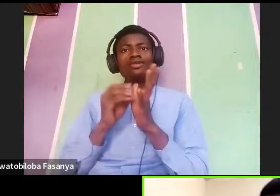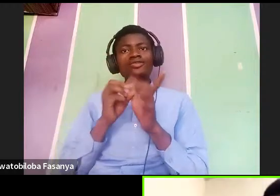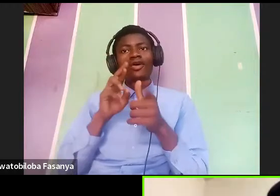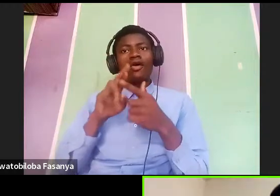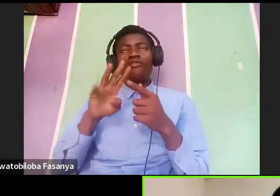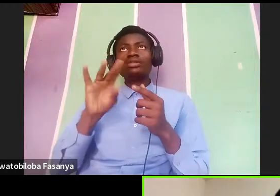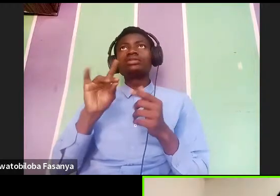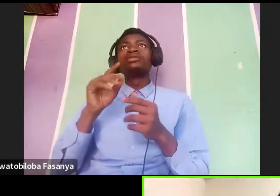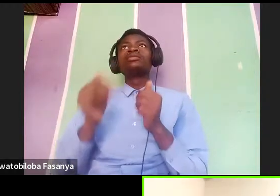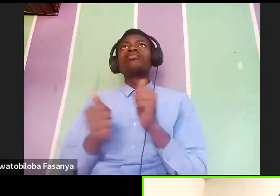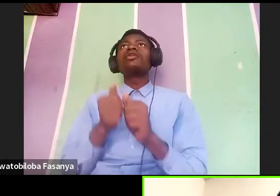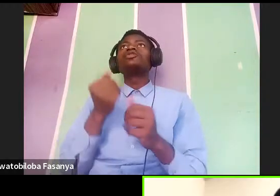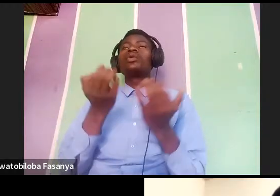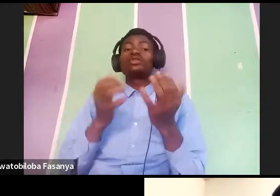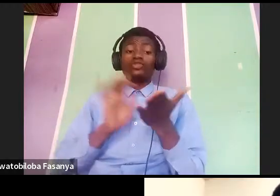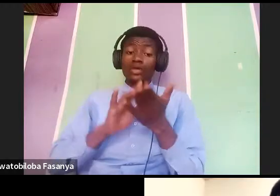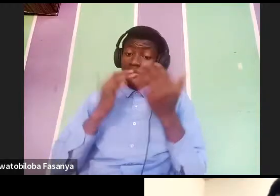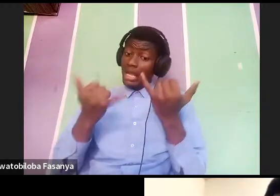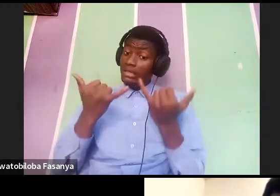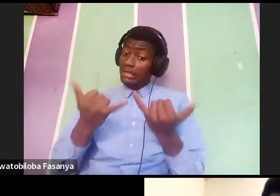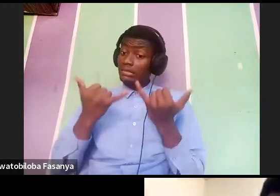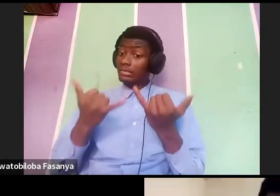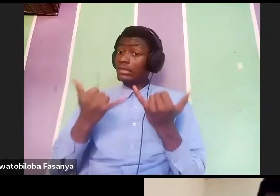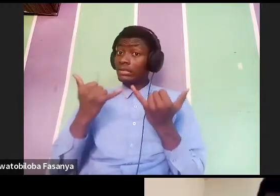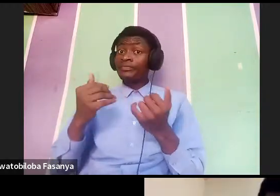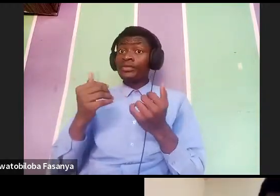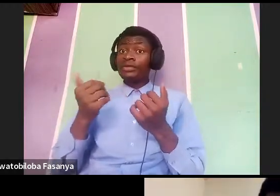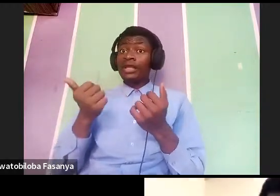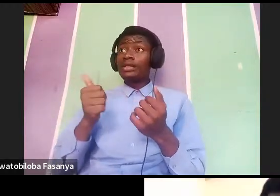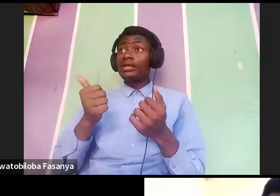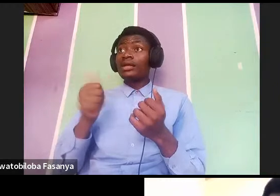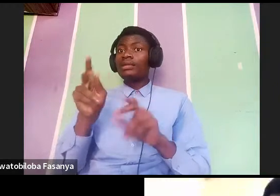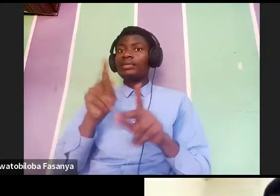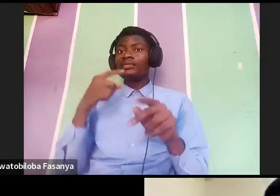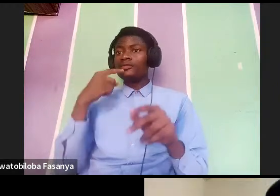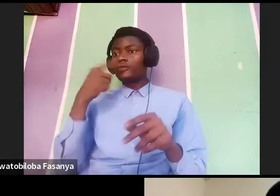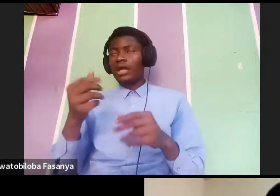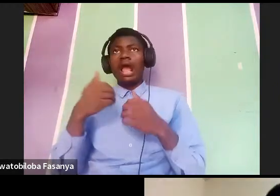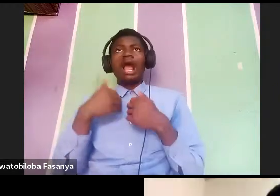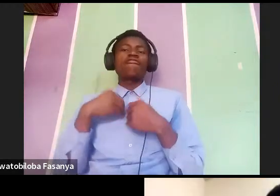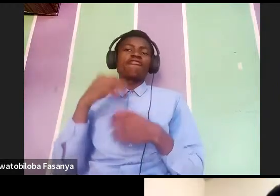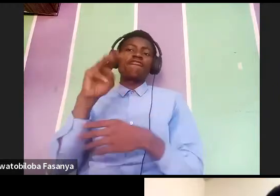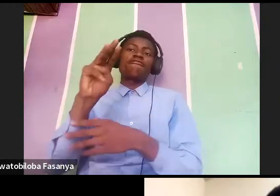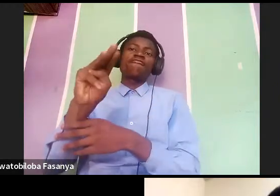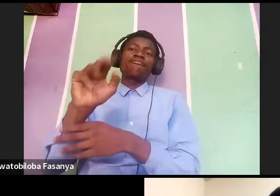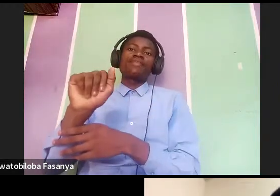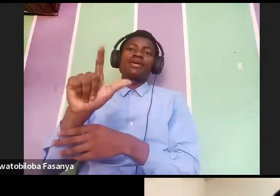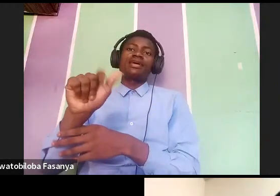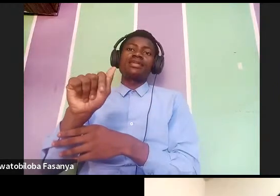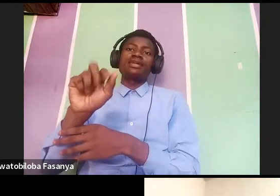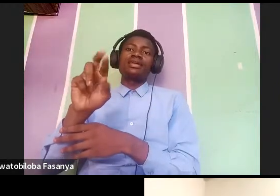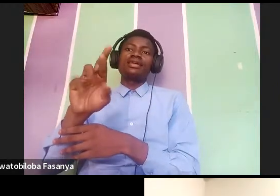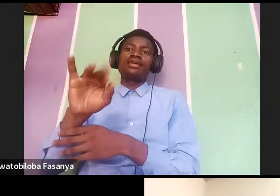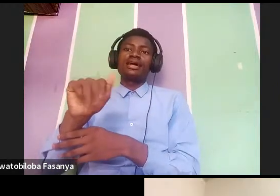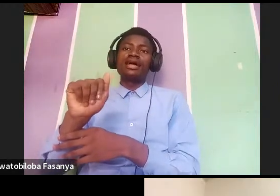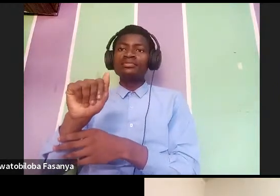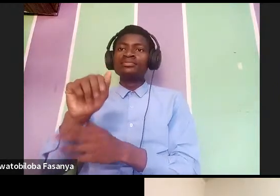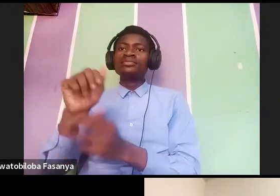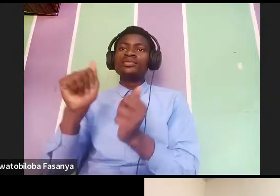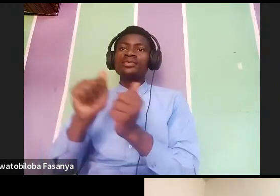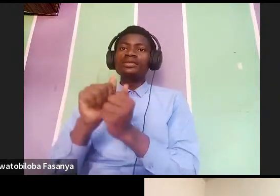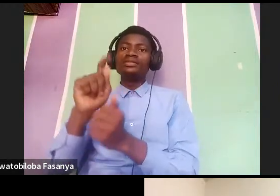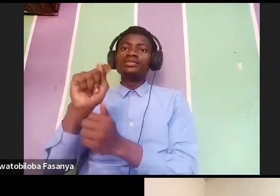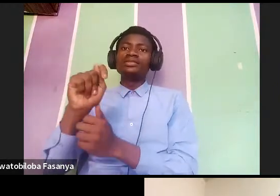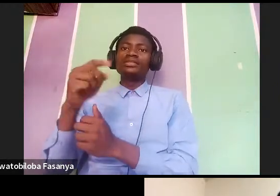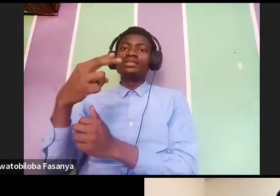people, when even they tell them that they're having malaria, the next time they will say they are having malaria and typhoid, and they will also want to use antibiotics when they've not been diagnosed to